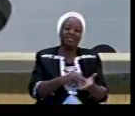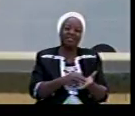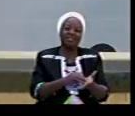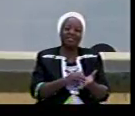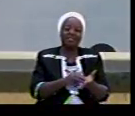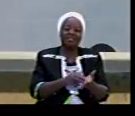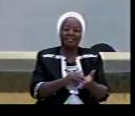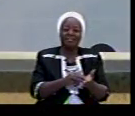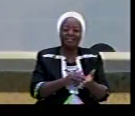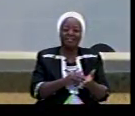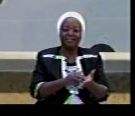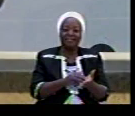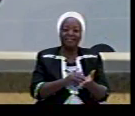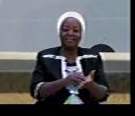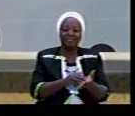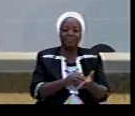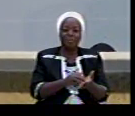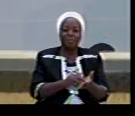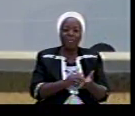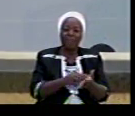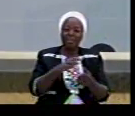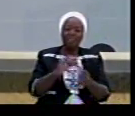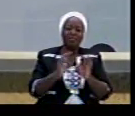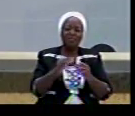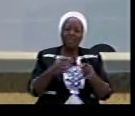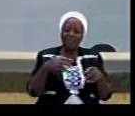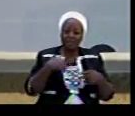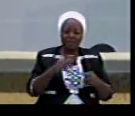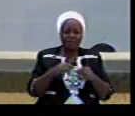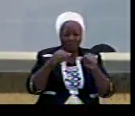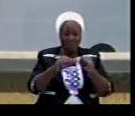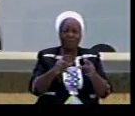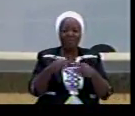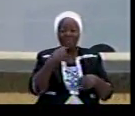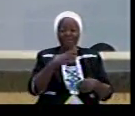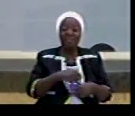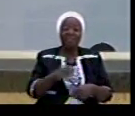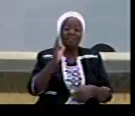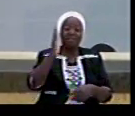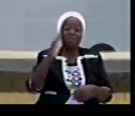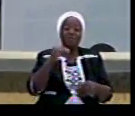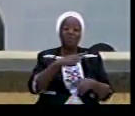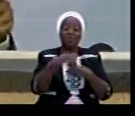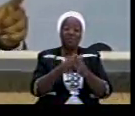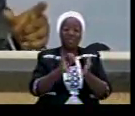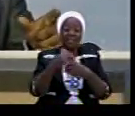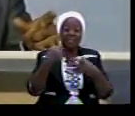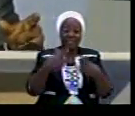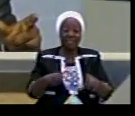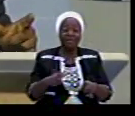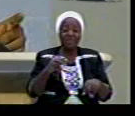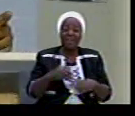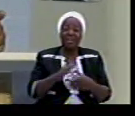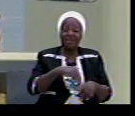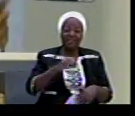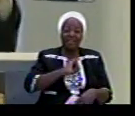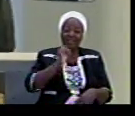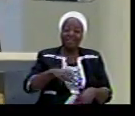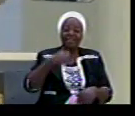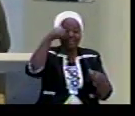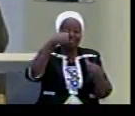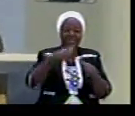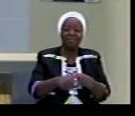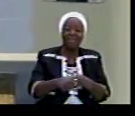We could keep on telling the stories of what God had done. A lot. I can remember